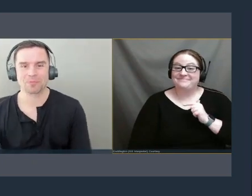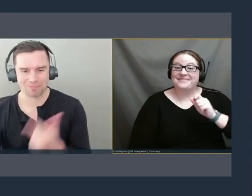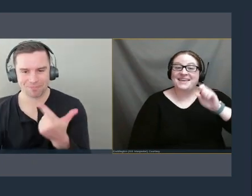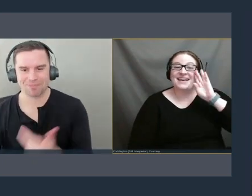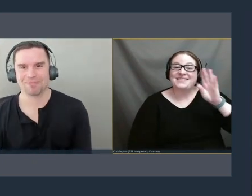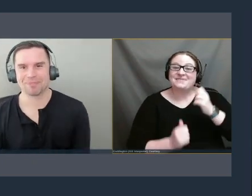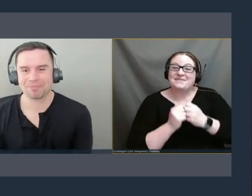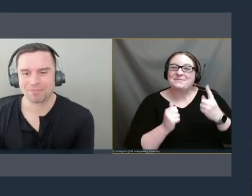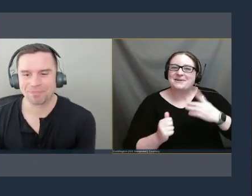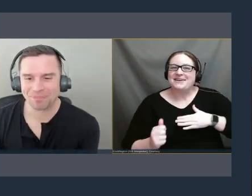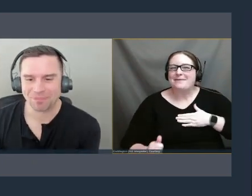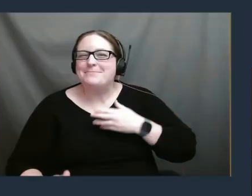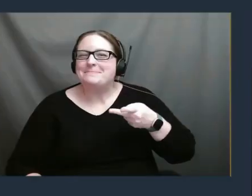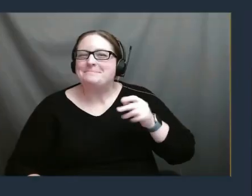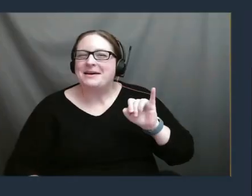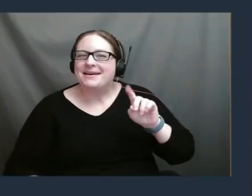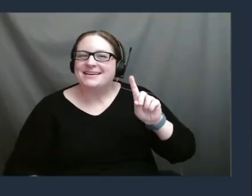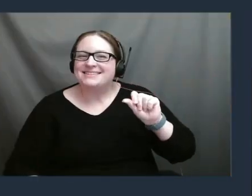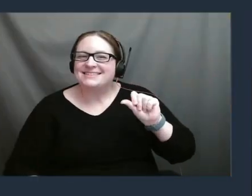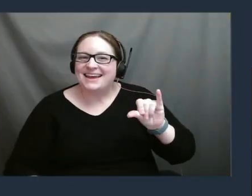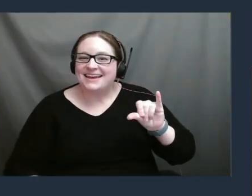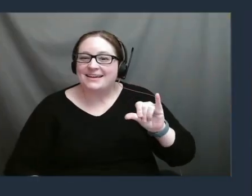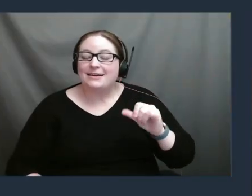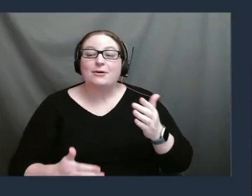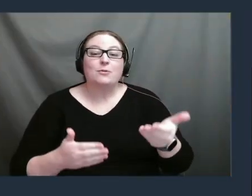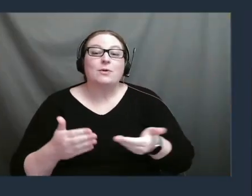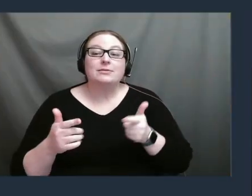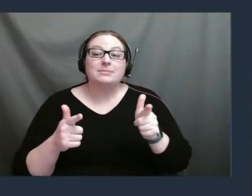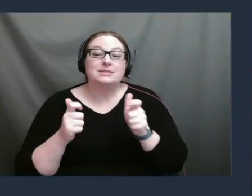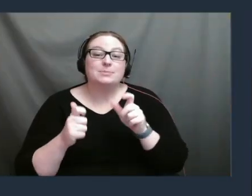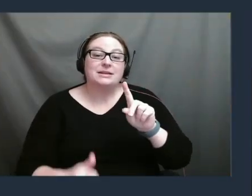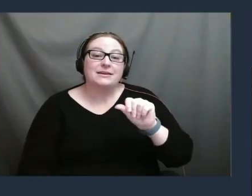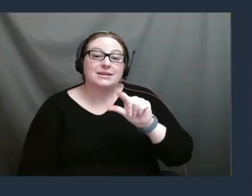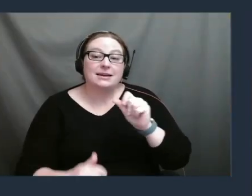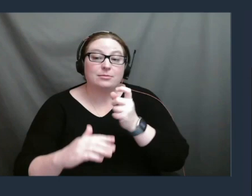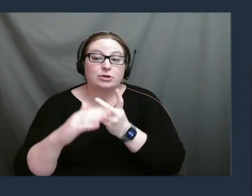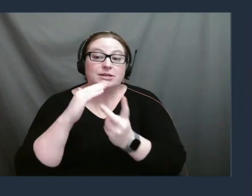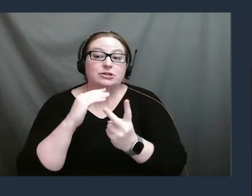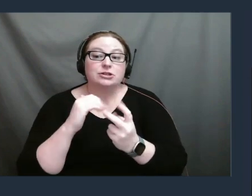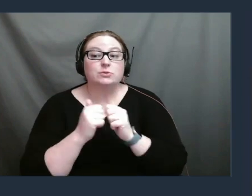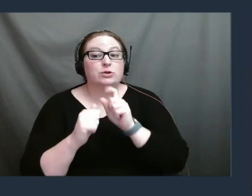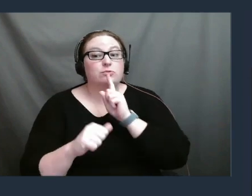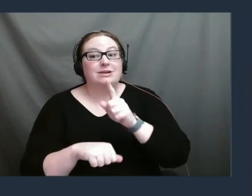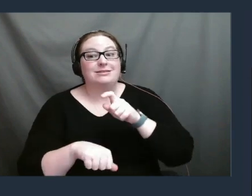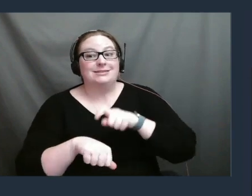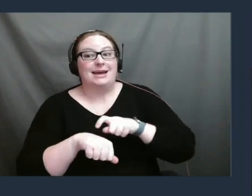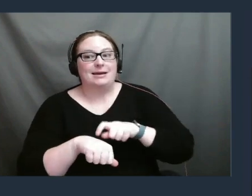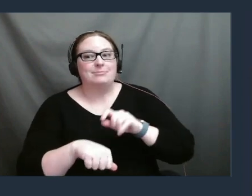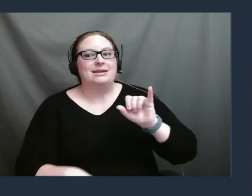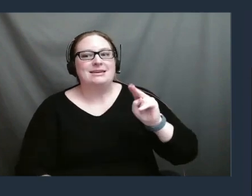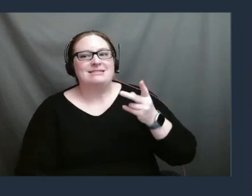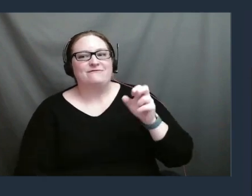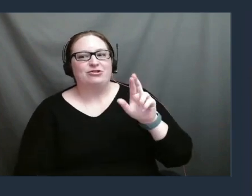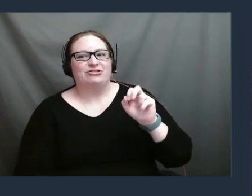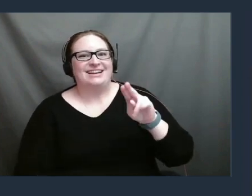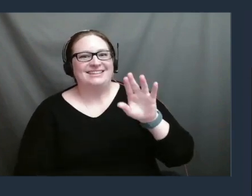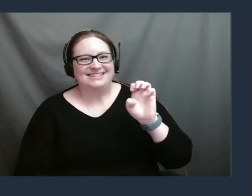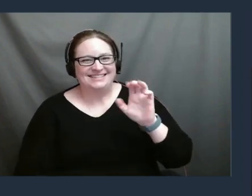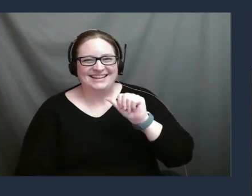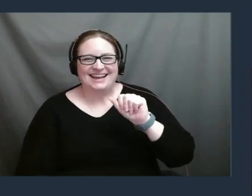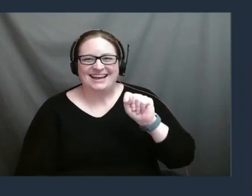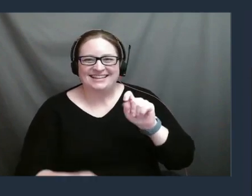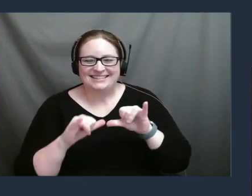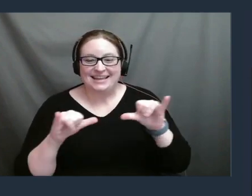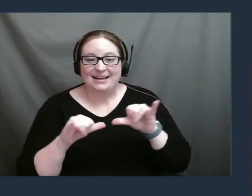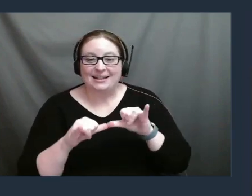Happy Pi Day. Welcome to Speed Up Data Predictions with Real-Time Inference at Scale. My name is Deepthi Mohan and I'm a Principal Product